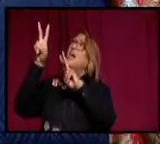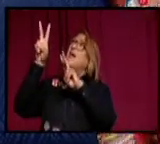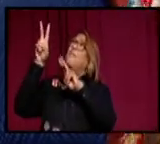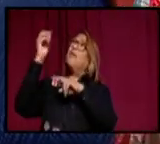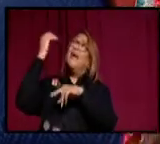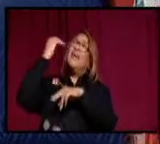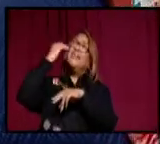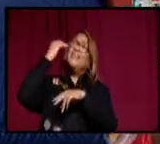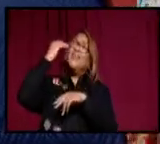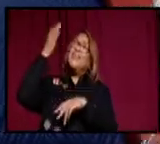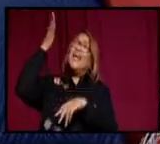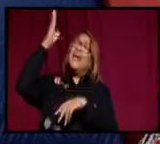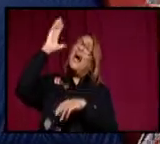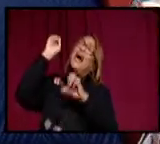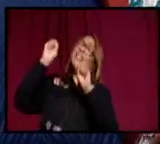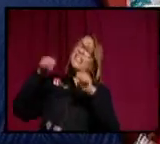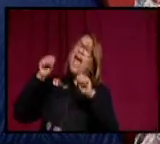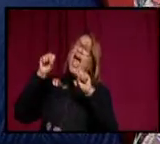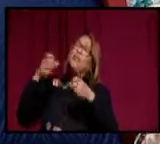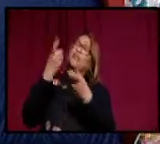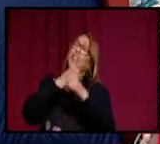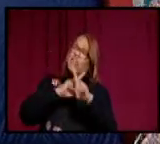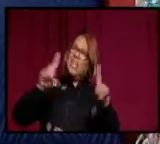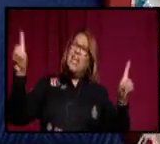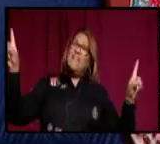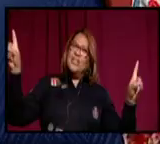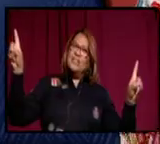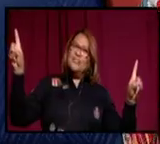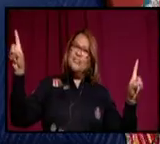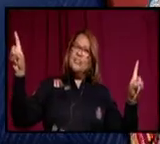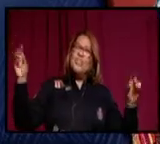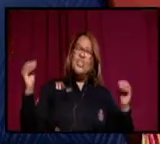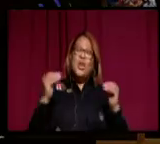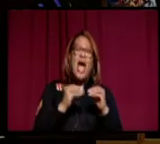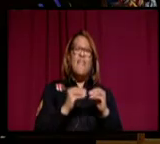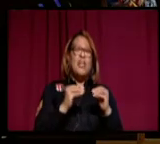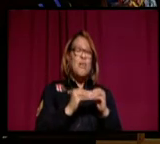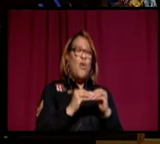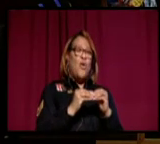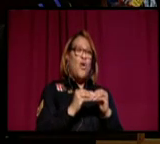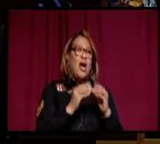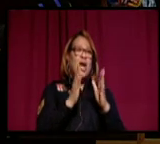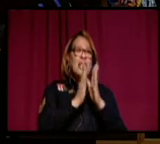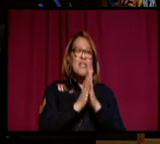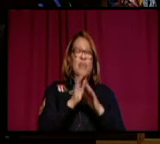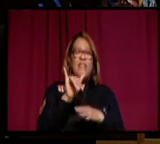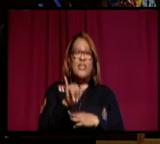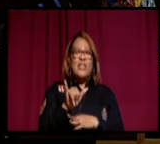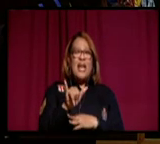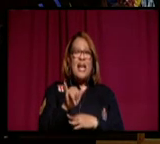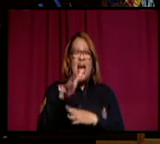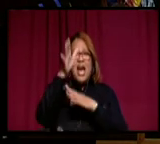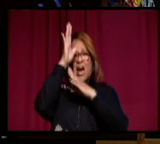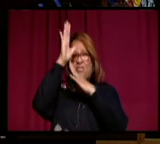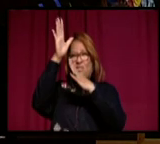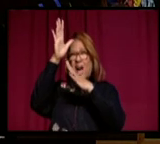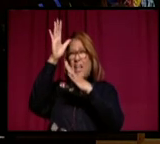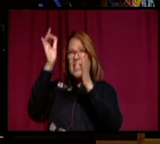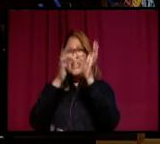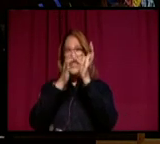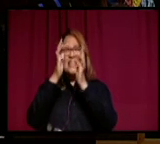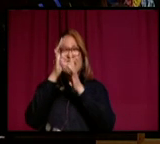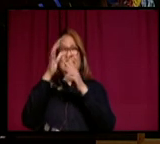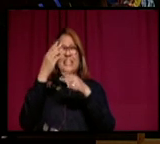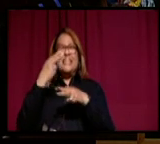God is still able to, hallelujah, deliver. Sister Tanya, do you have any more? Hallelujah. Let's, yes, just pray for that group, yes, of people. Yes. Father, in Jesus' name, we declare